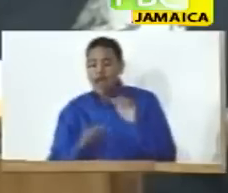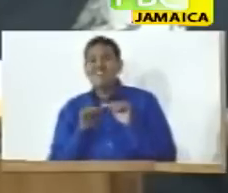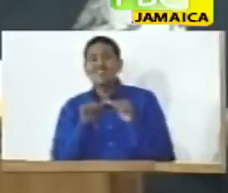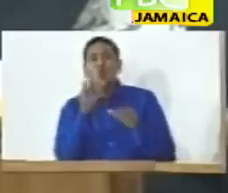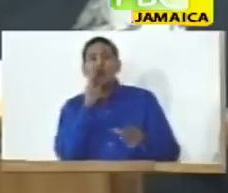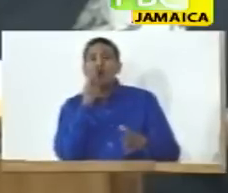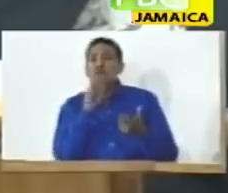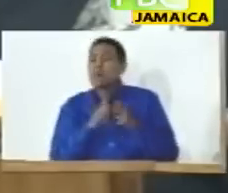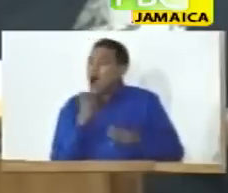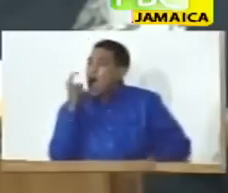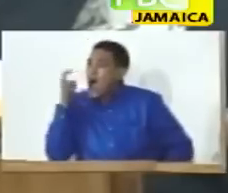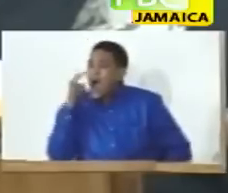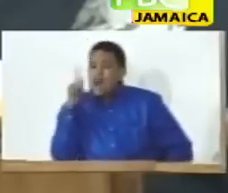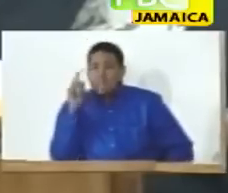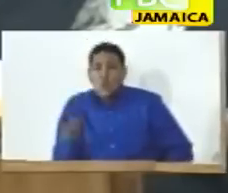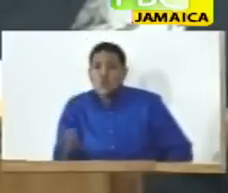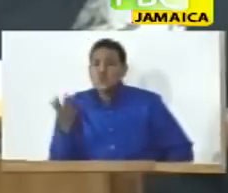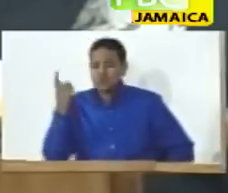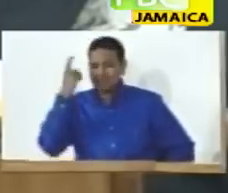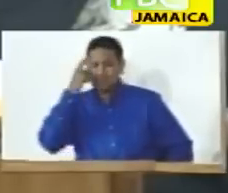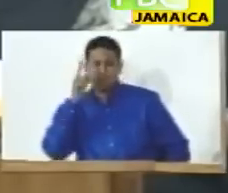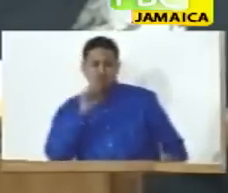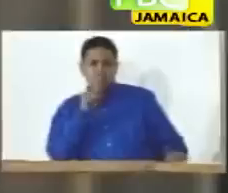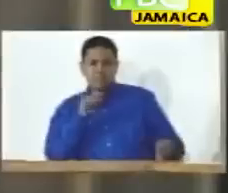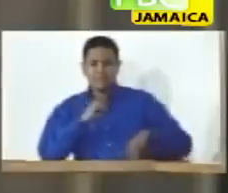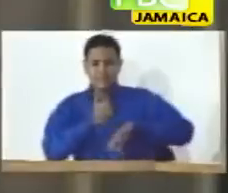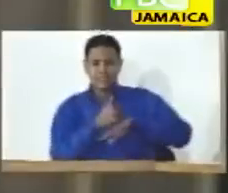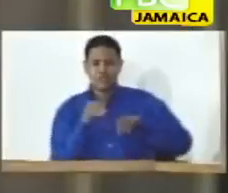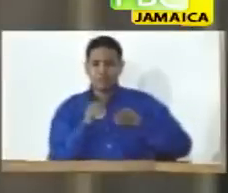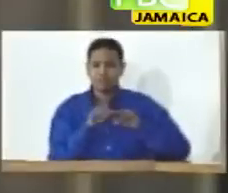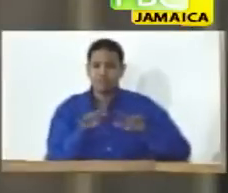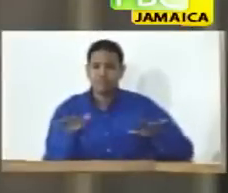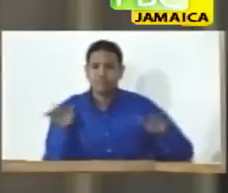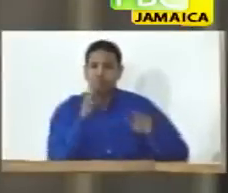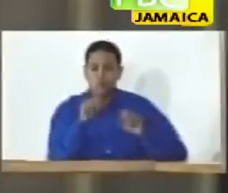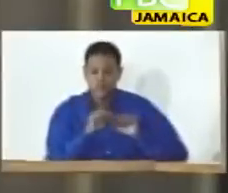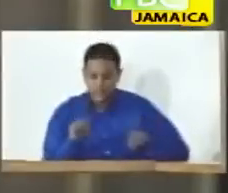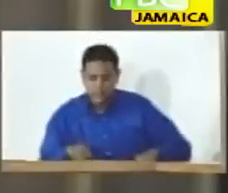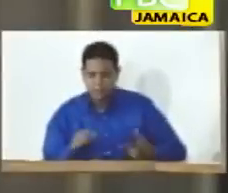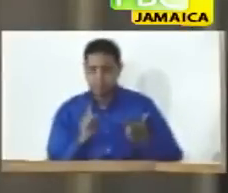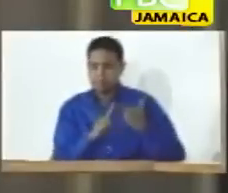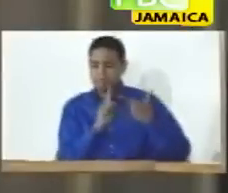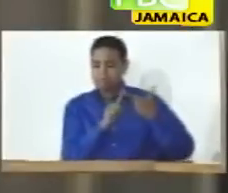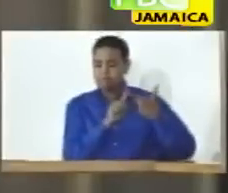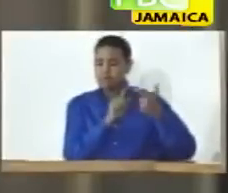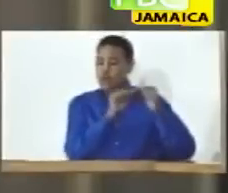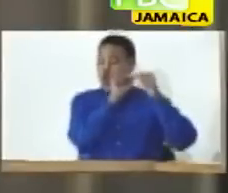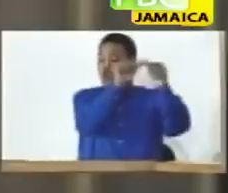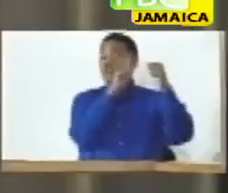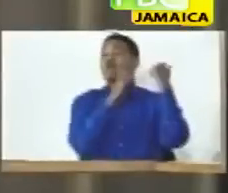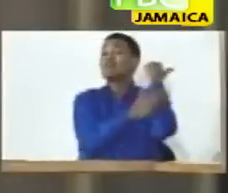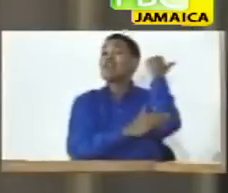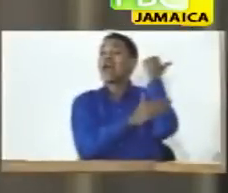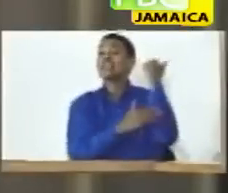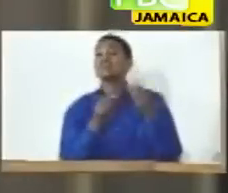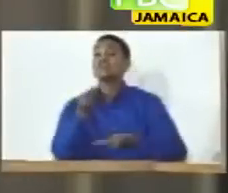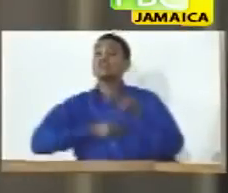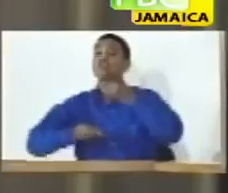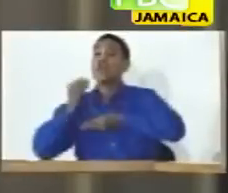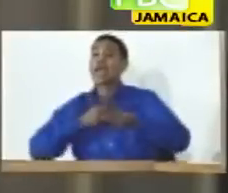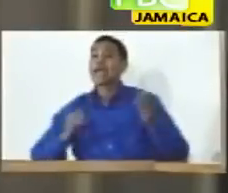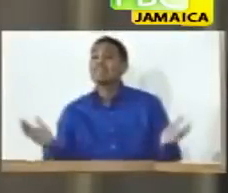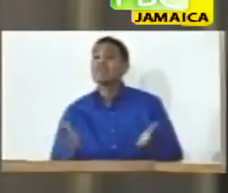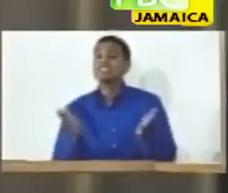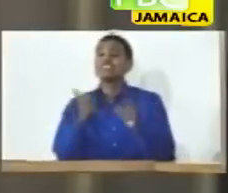water supply for agricultural production; 2, continuation of the National Trade Facilitation